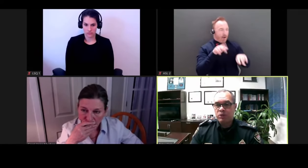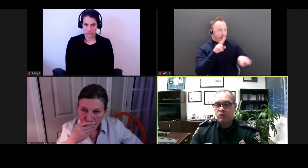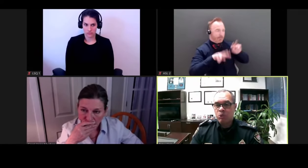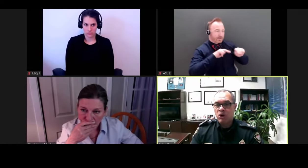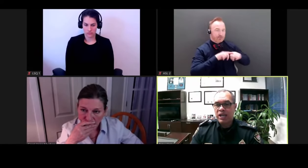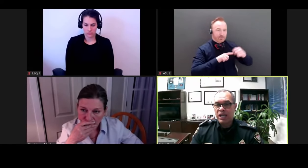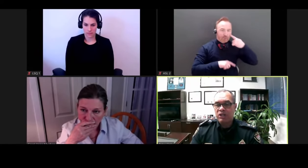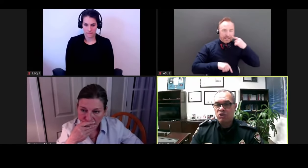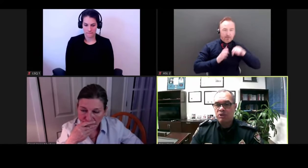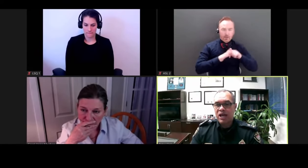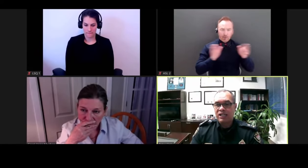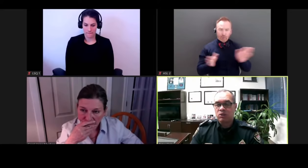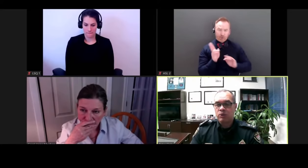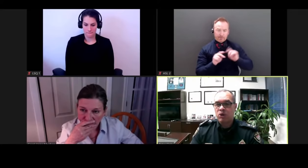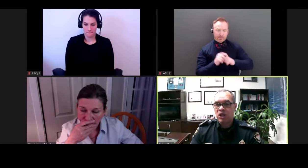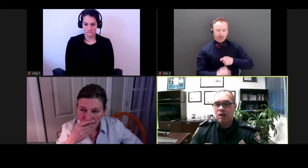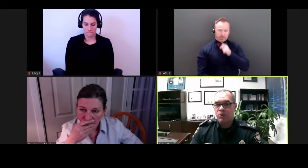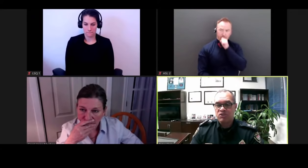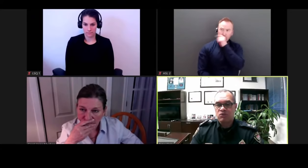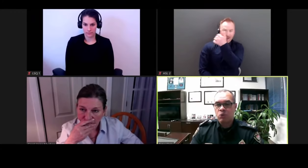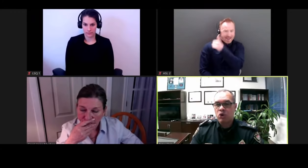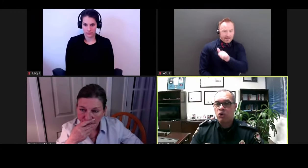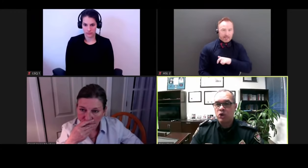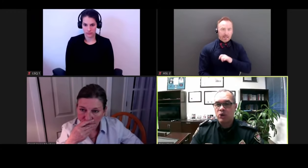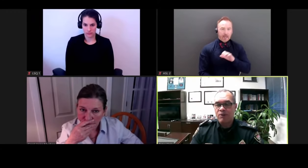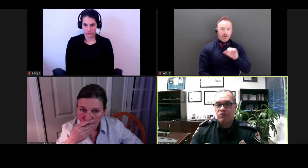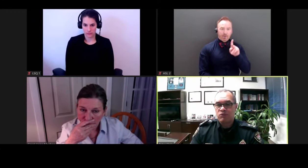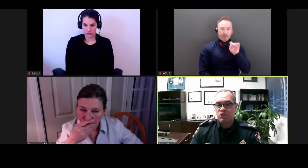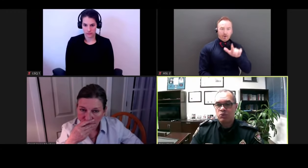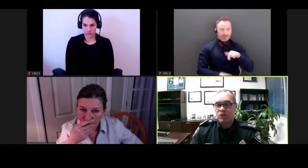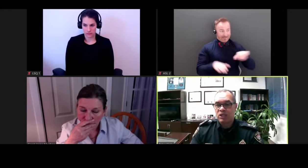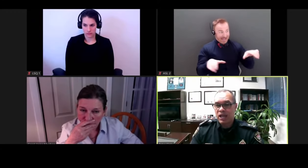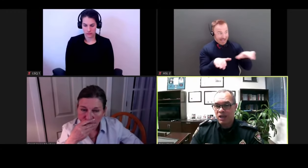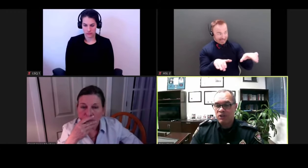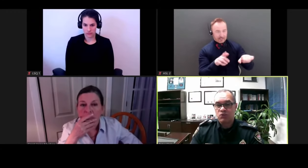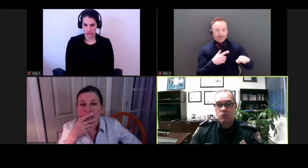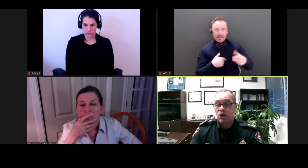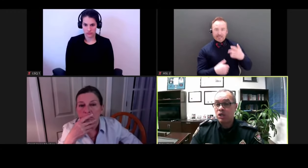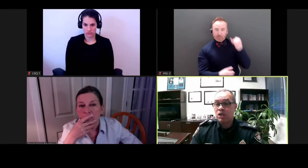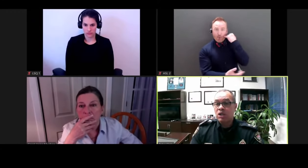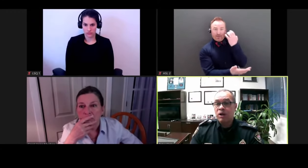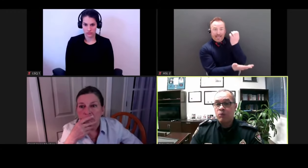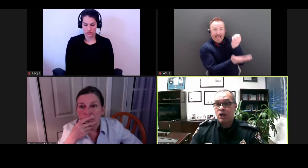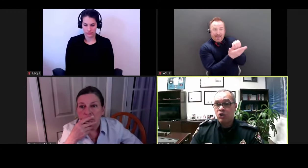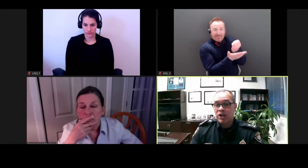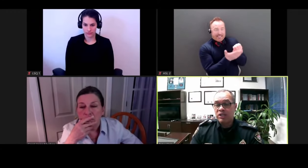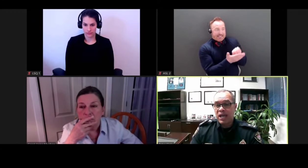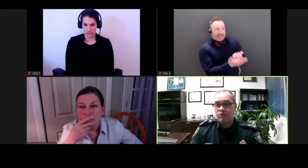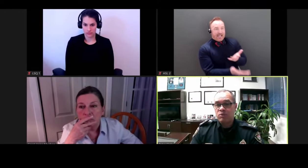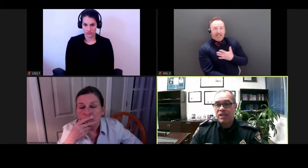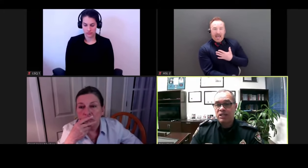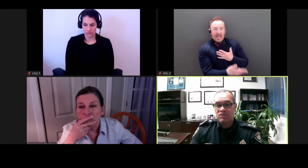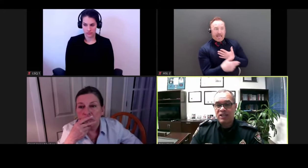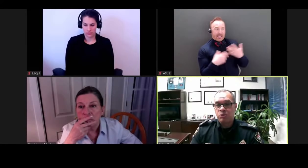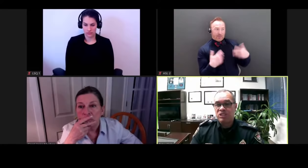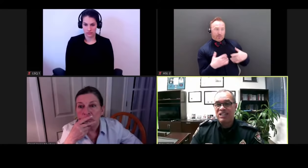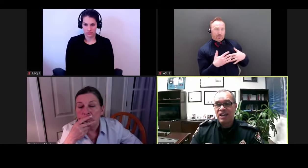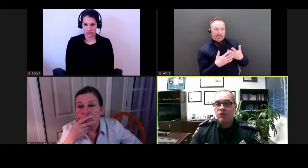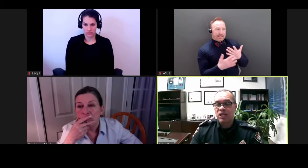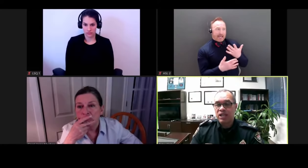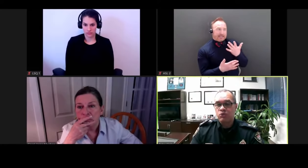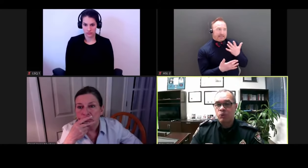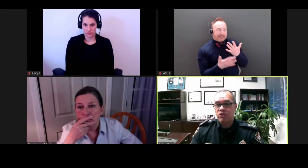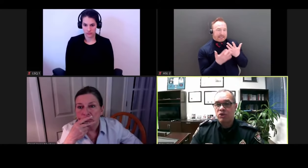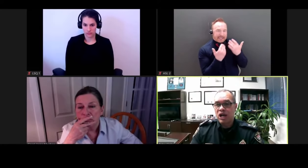people to report any criminal acts that we were not present for or don't have sufficient evidence for. But we are going to have to make an assessment in